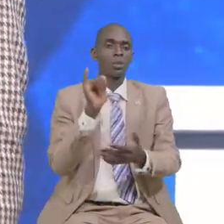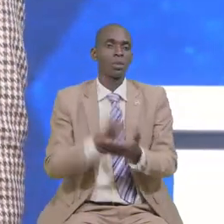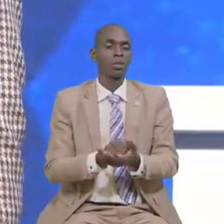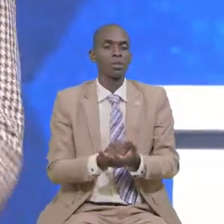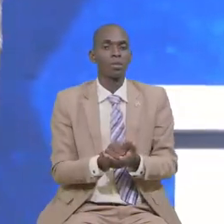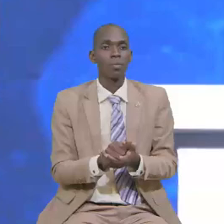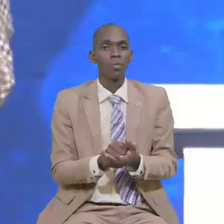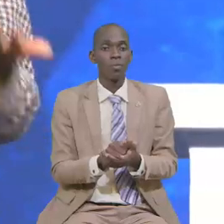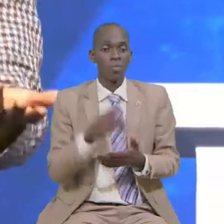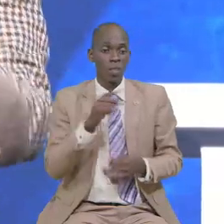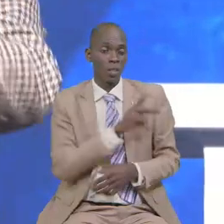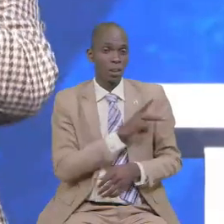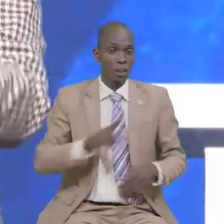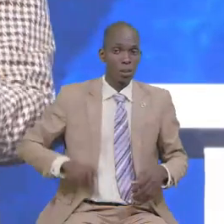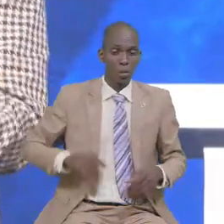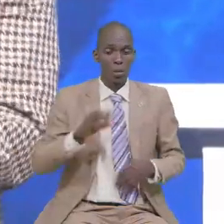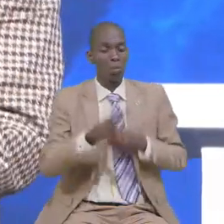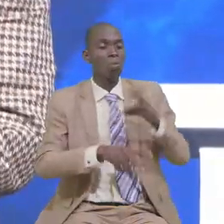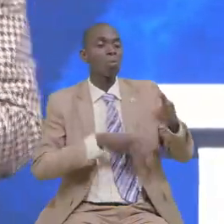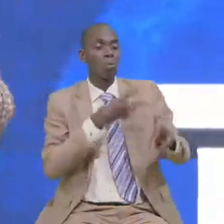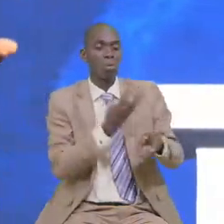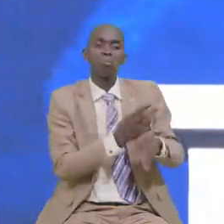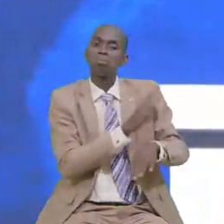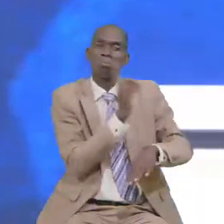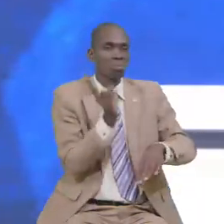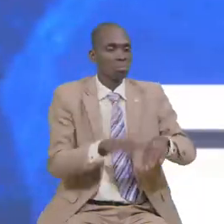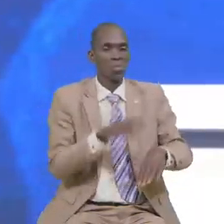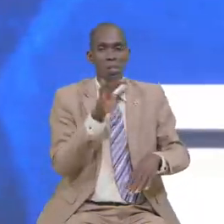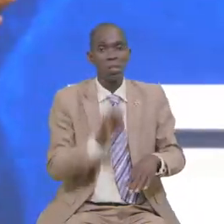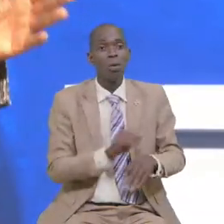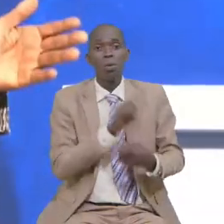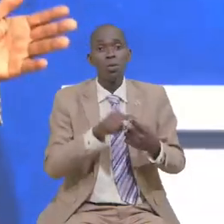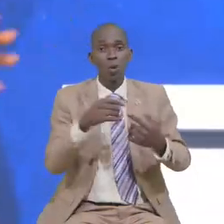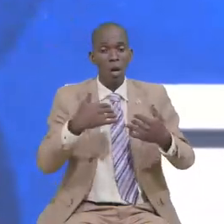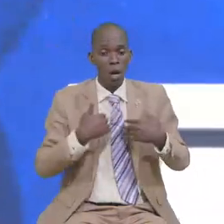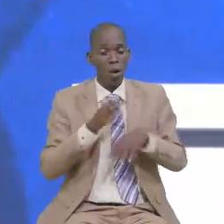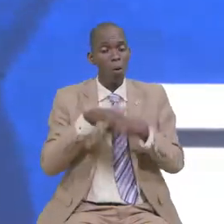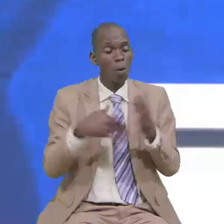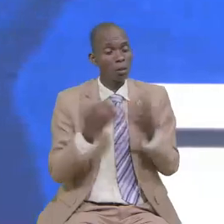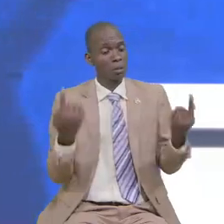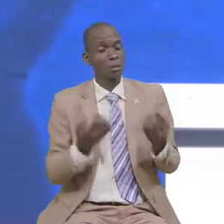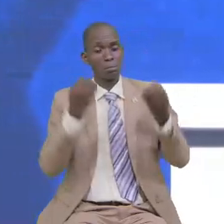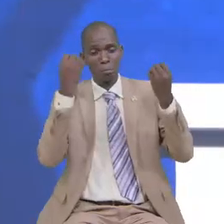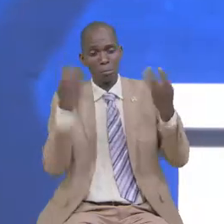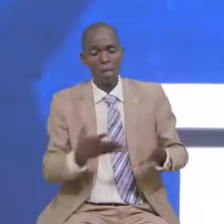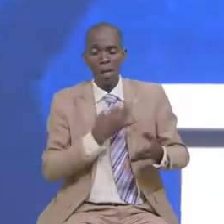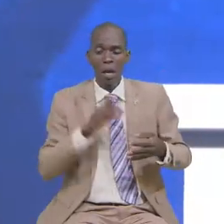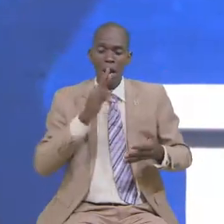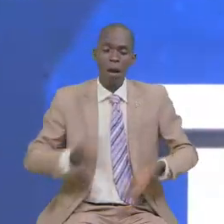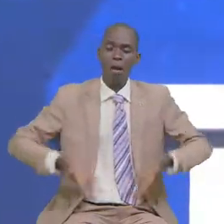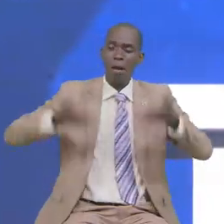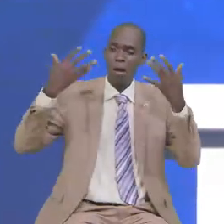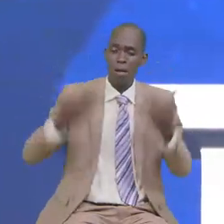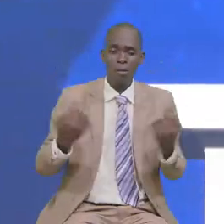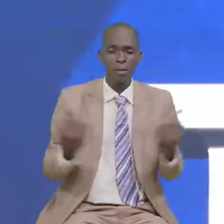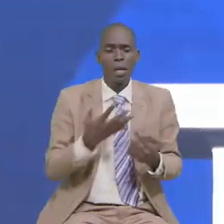The kings of the world, normally, naturally, when you have all those sins, they are many and they are heavy and they are